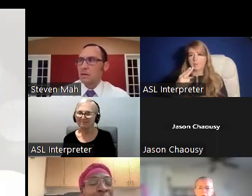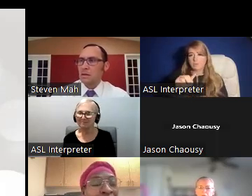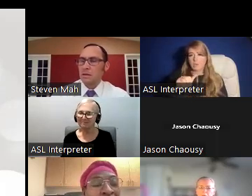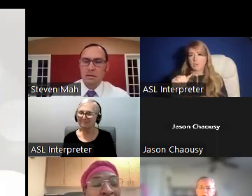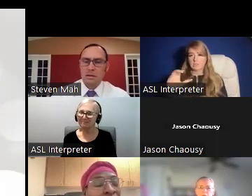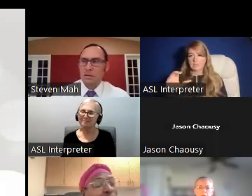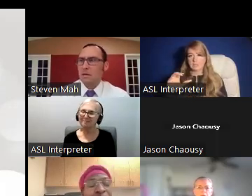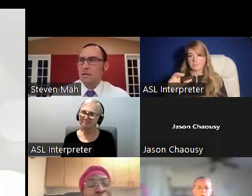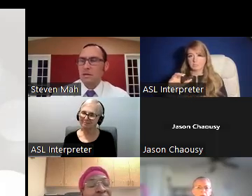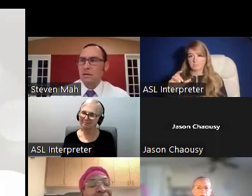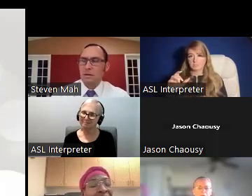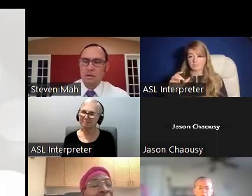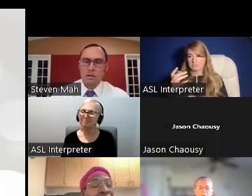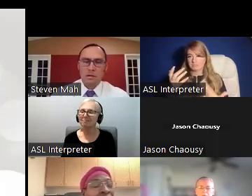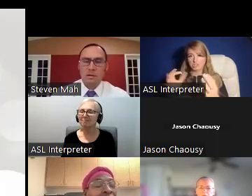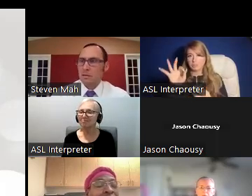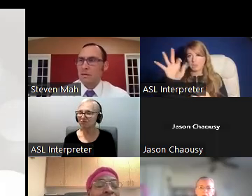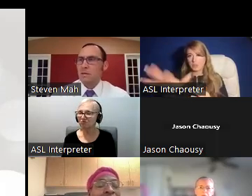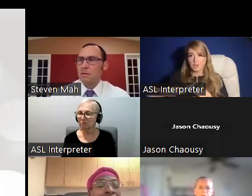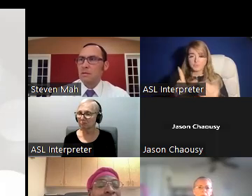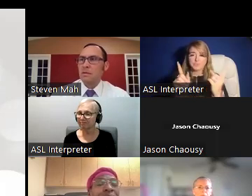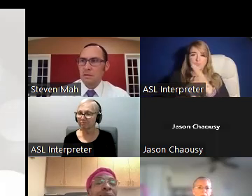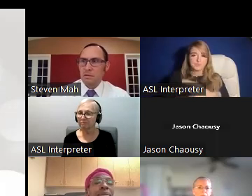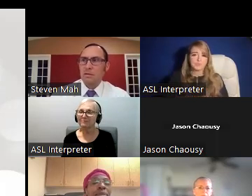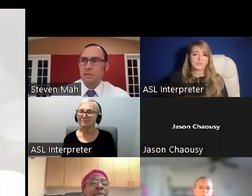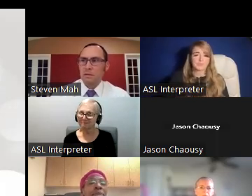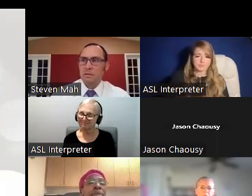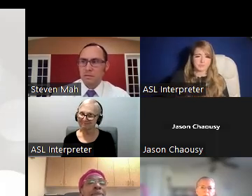BHAAC with? Just putting that out there.